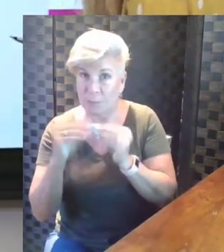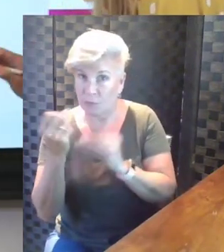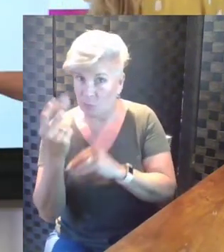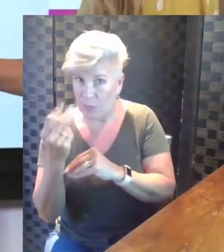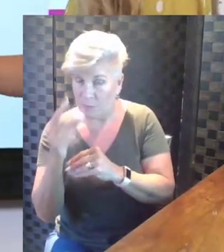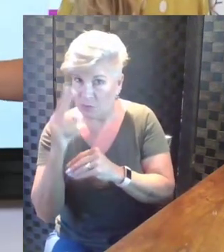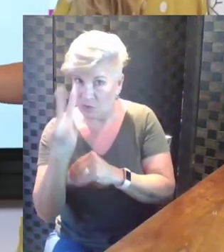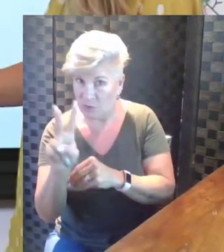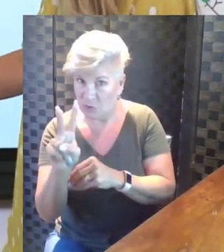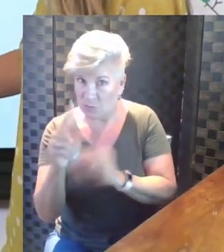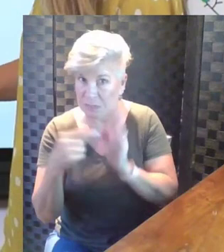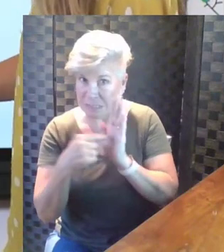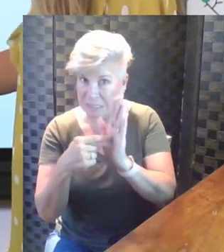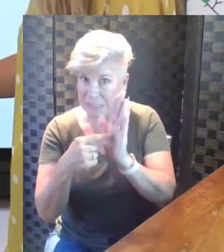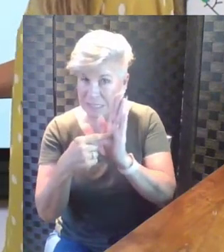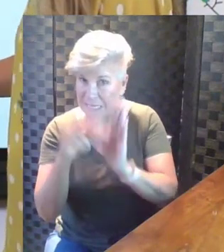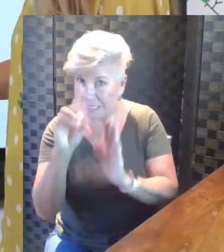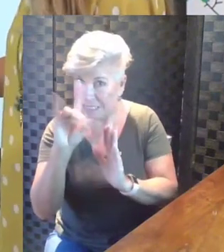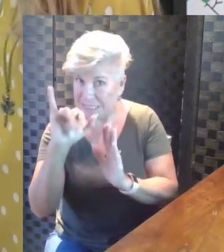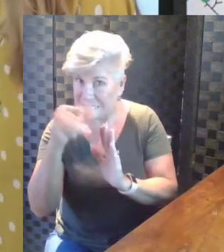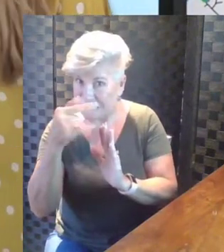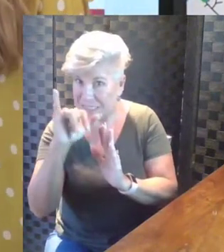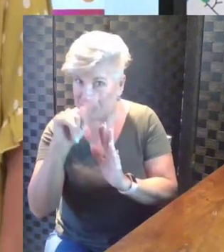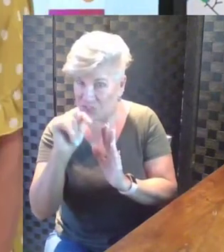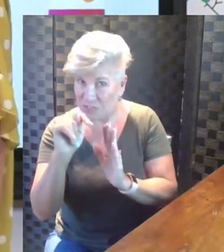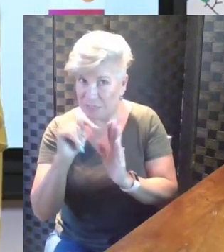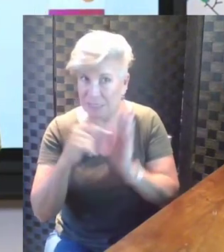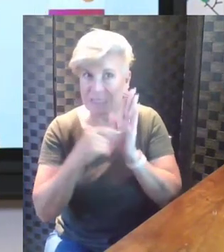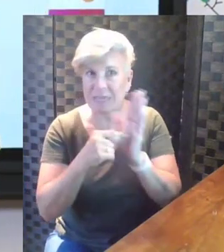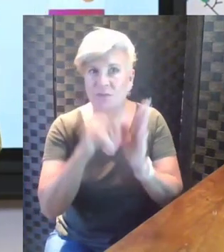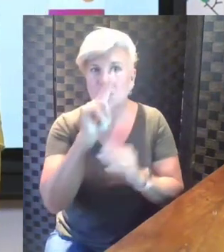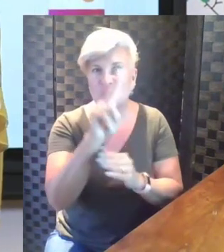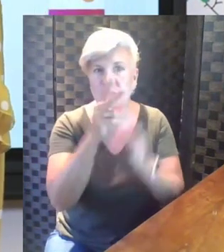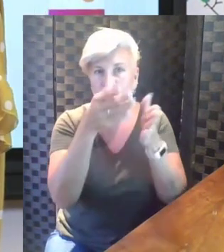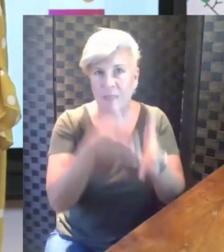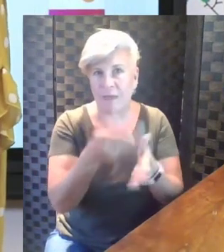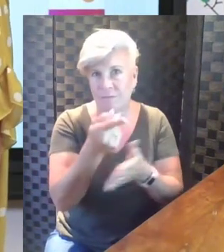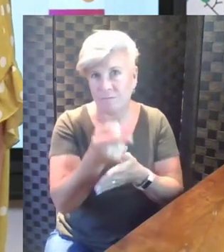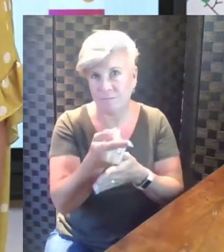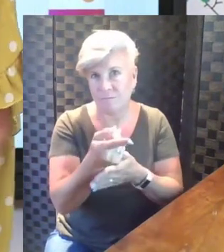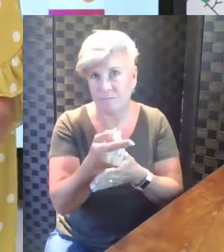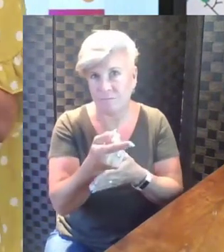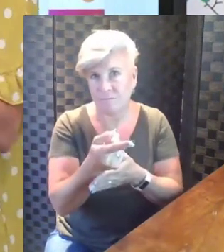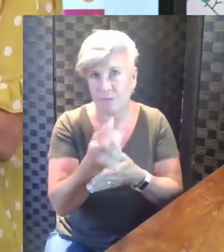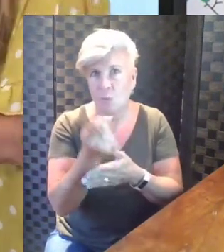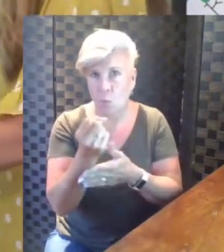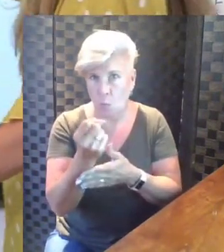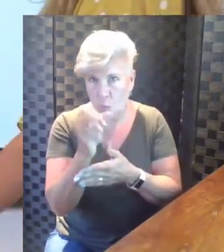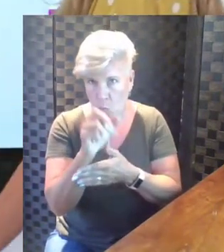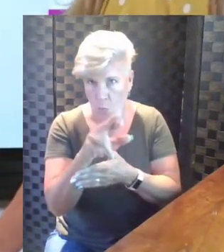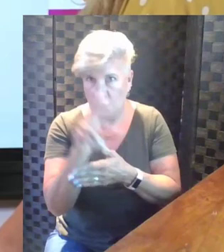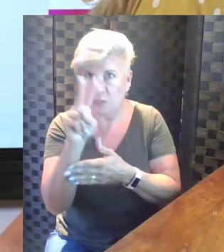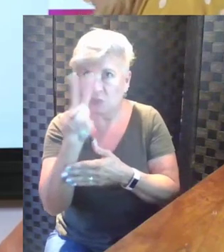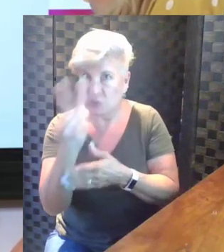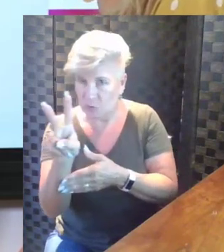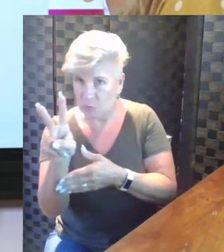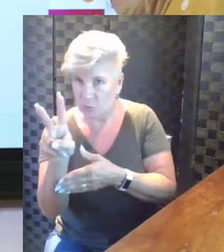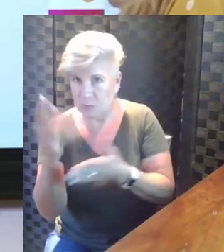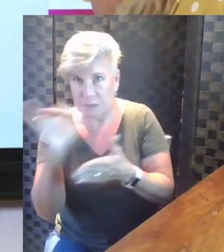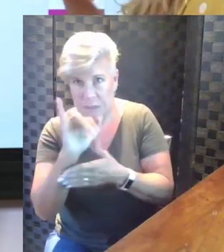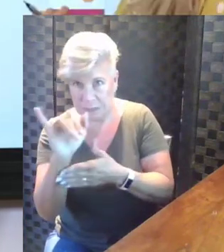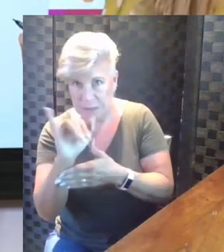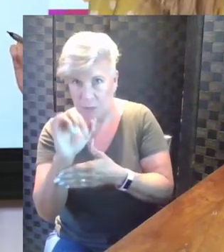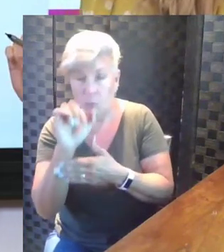number 12, this digit, stands for the 2 that are left over. Or these